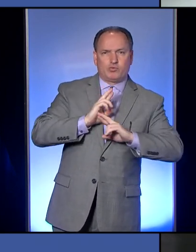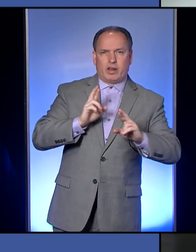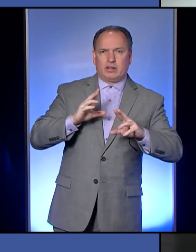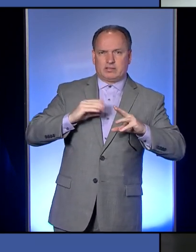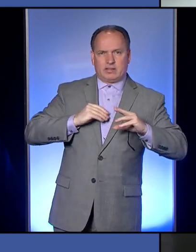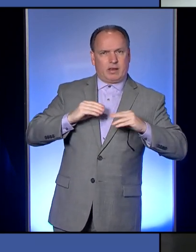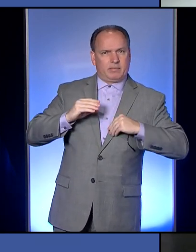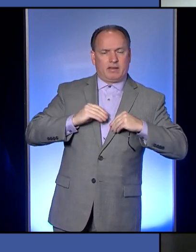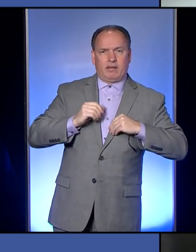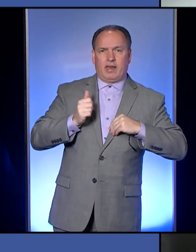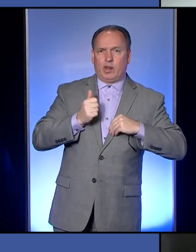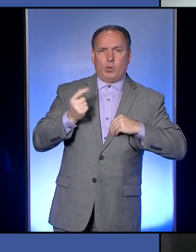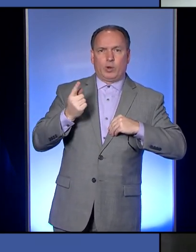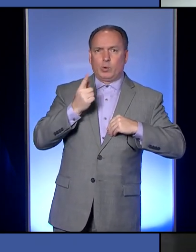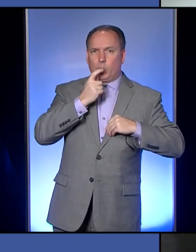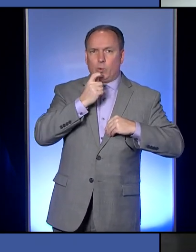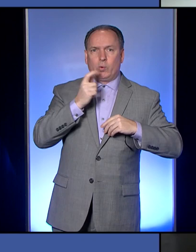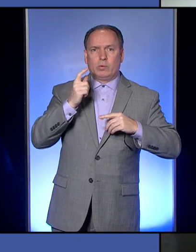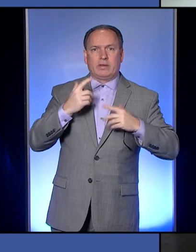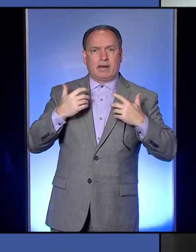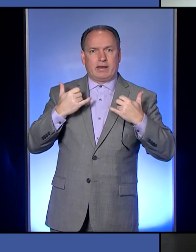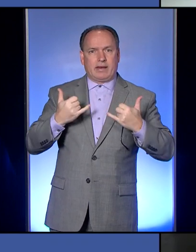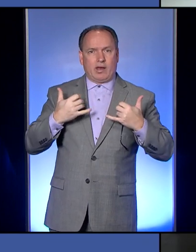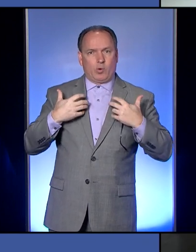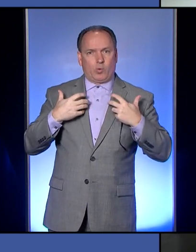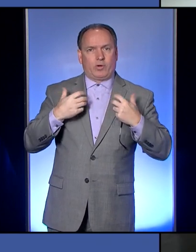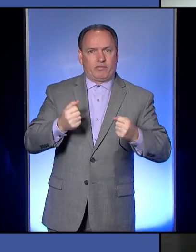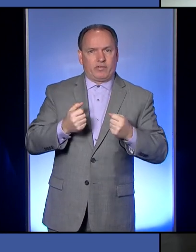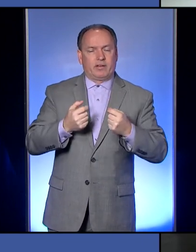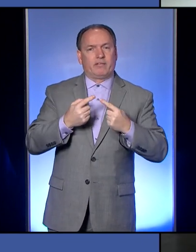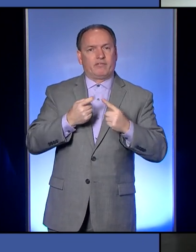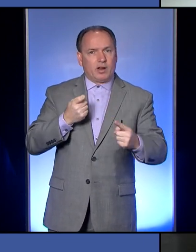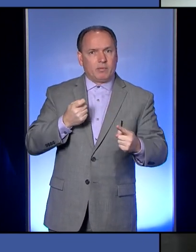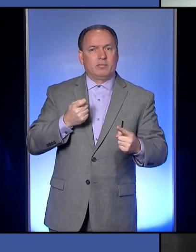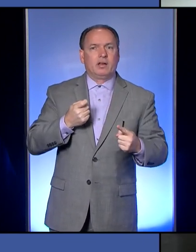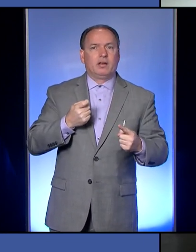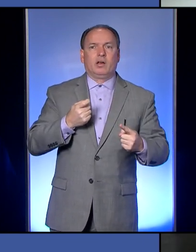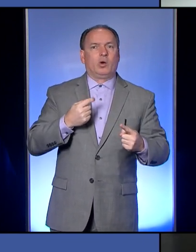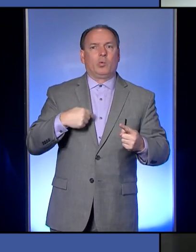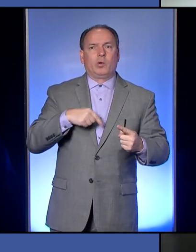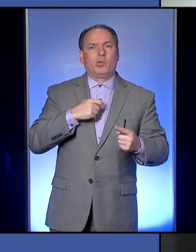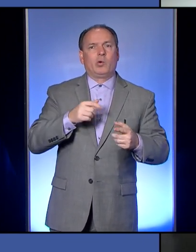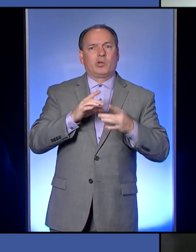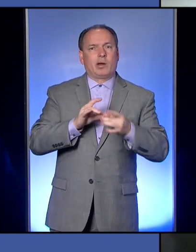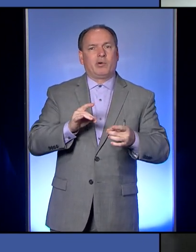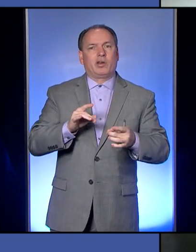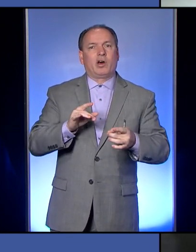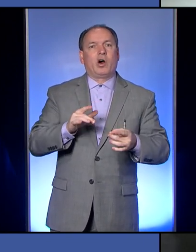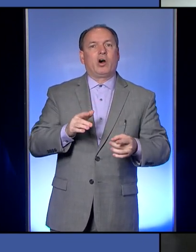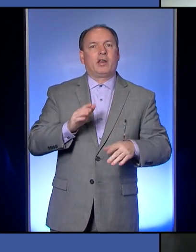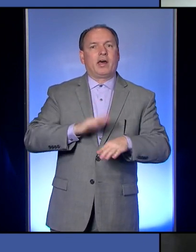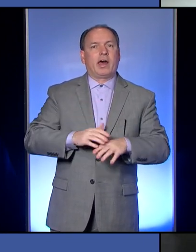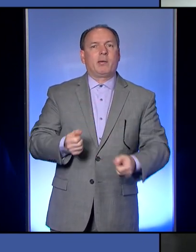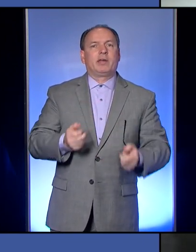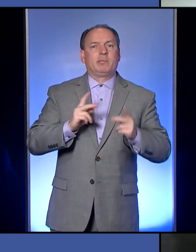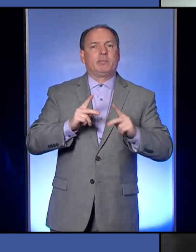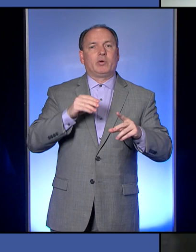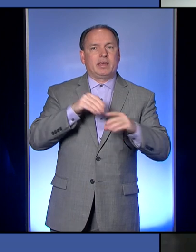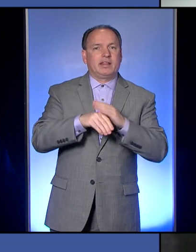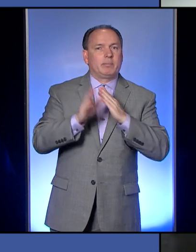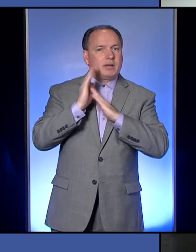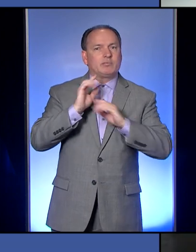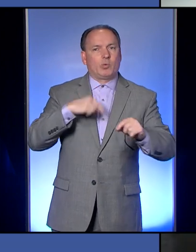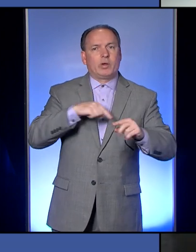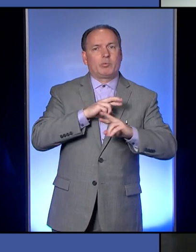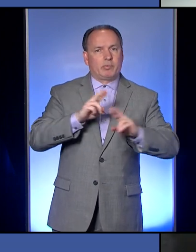who are recovering from COVID-19. And we don't comment on the numbers in those beds, but we do have a facility prepared to accept them